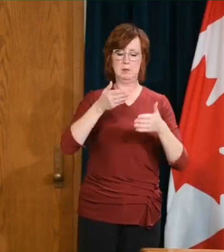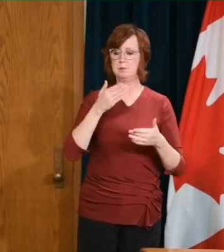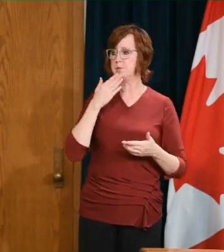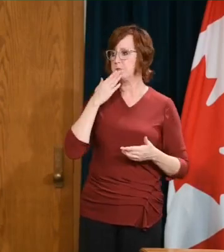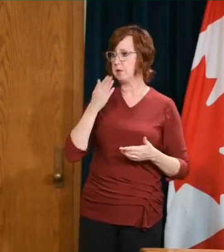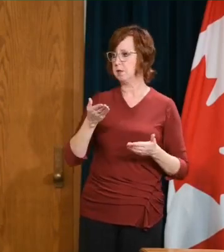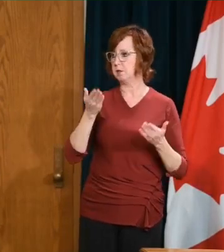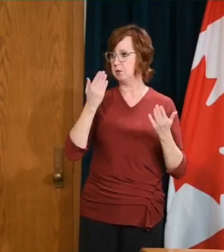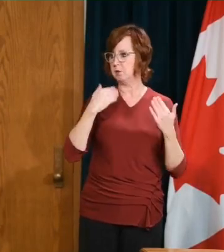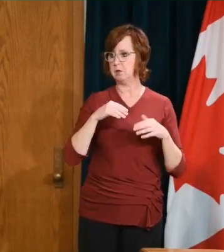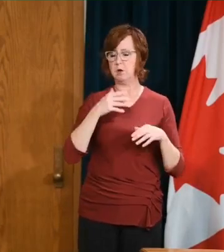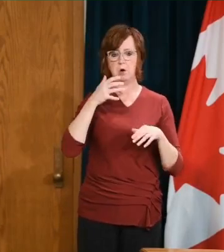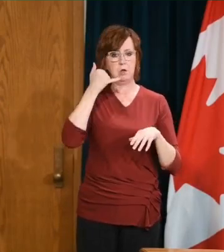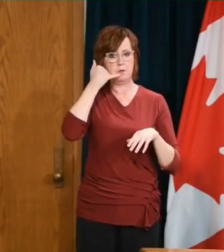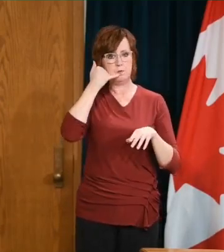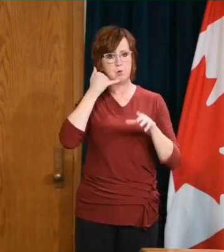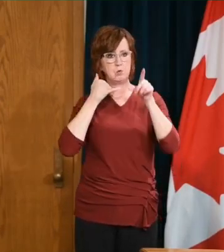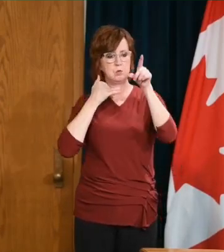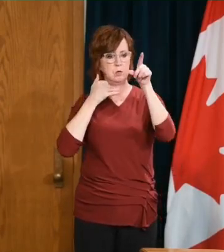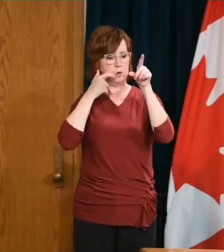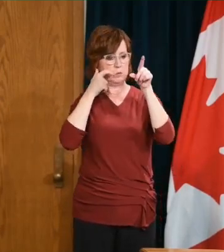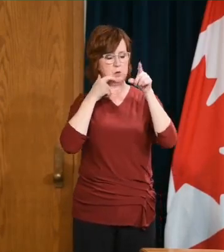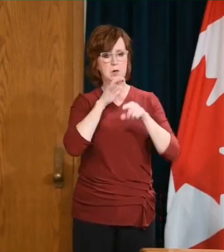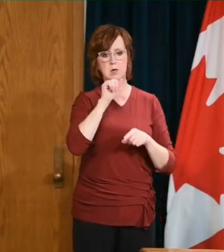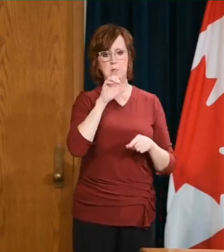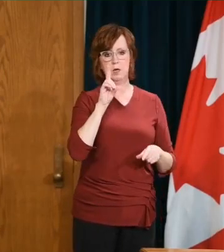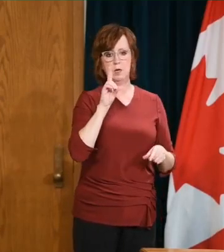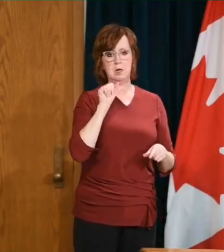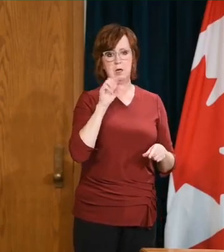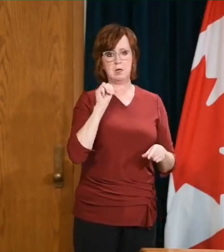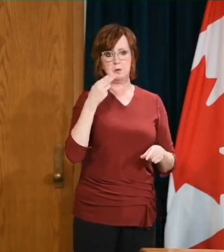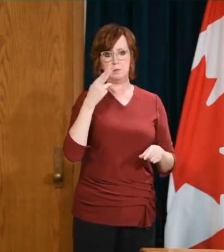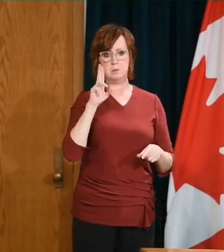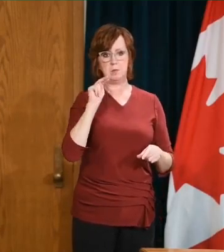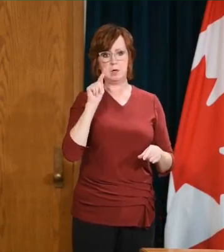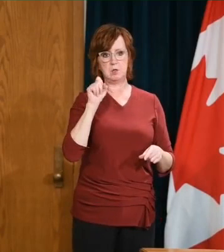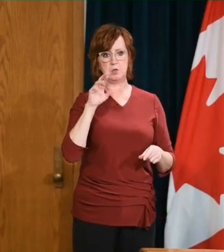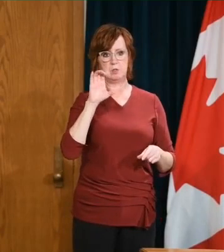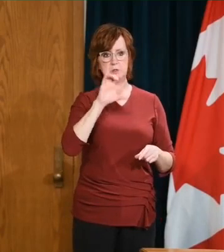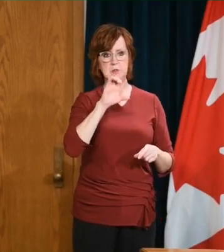next question from the line, operator. We have Adam Hunter with CBC.